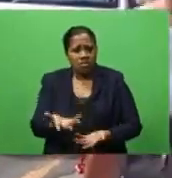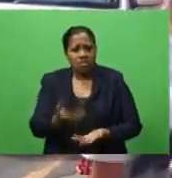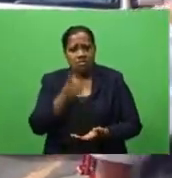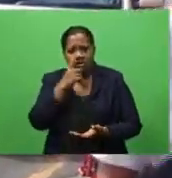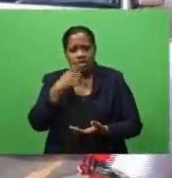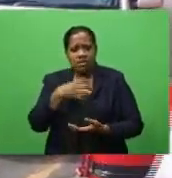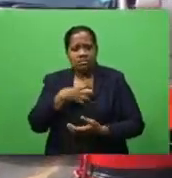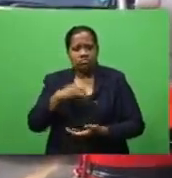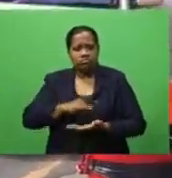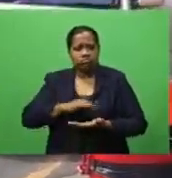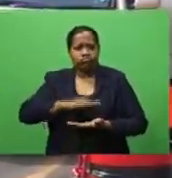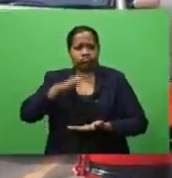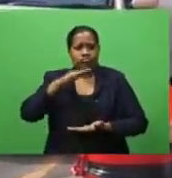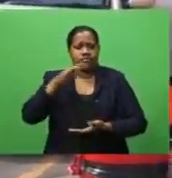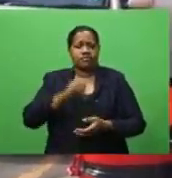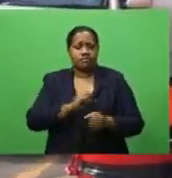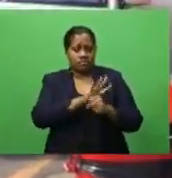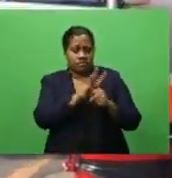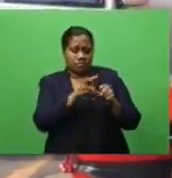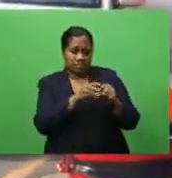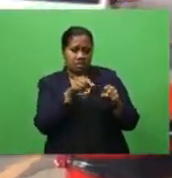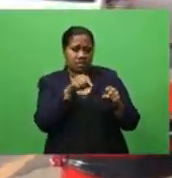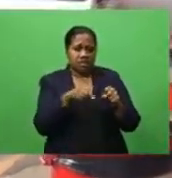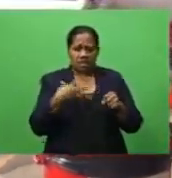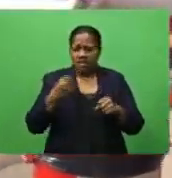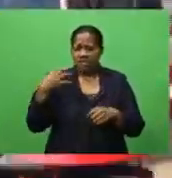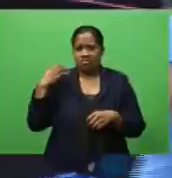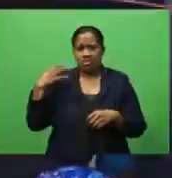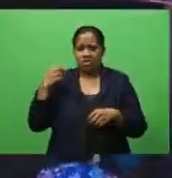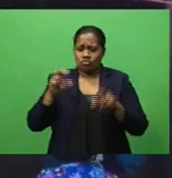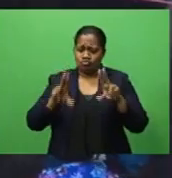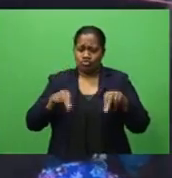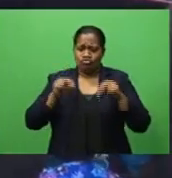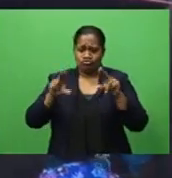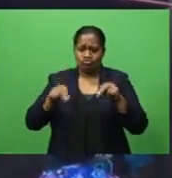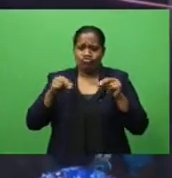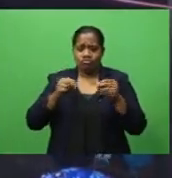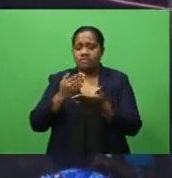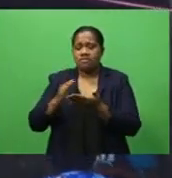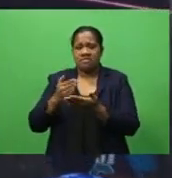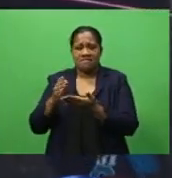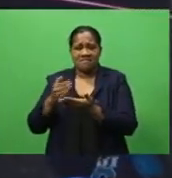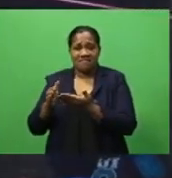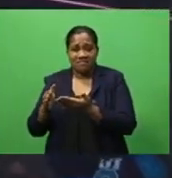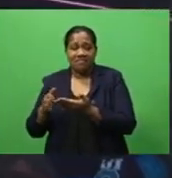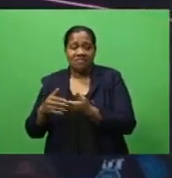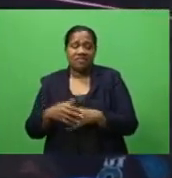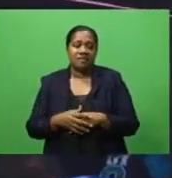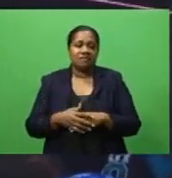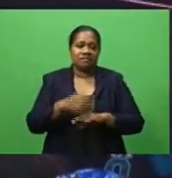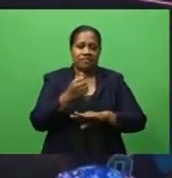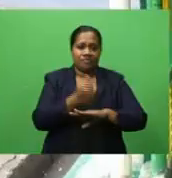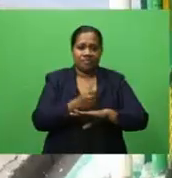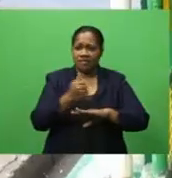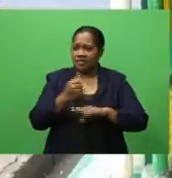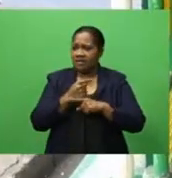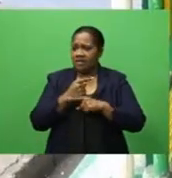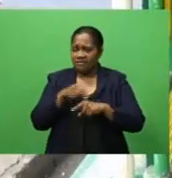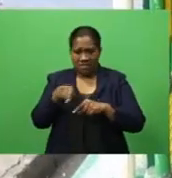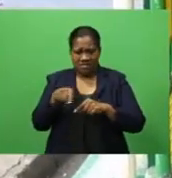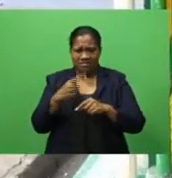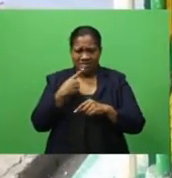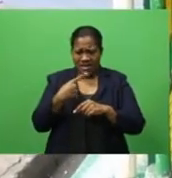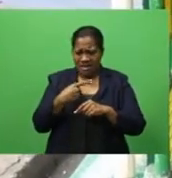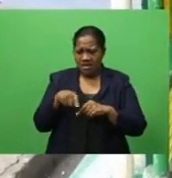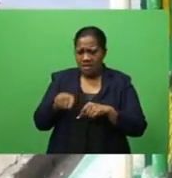88,939 COVID-19 withdrawal applications had been lodged with the FNPF. Governor Arif Ali says the applicants were mainly